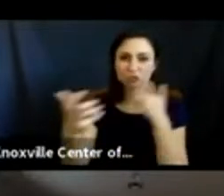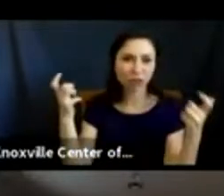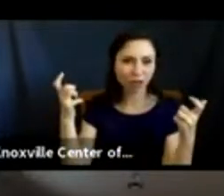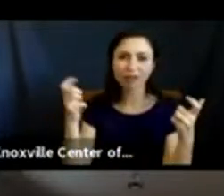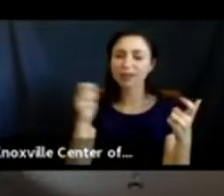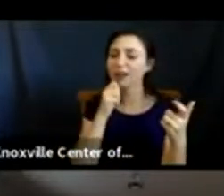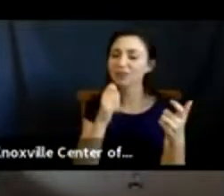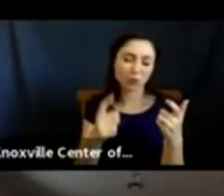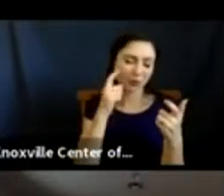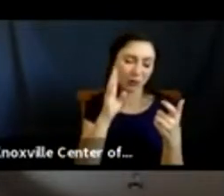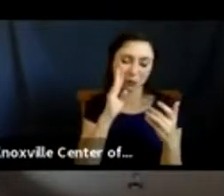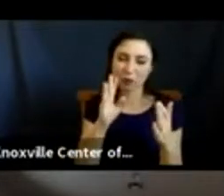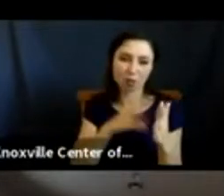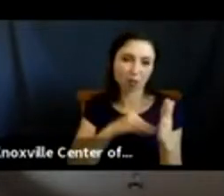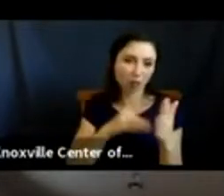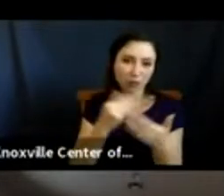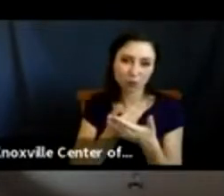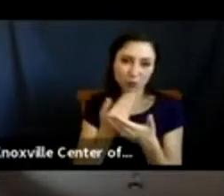people are with the pandemic.